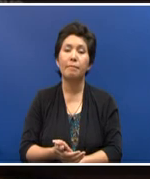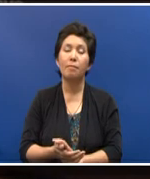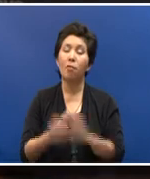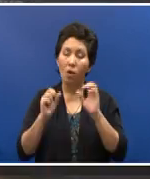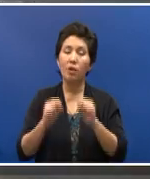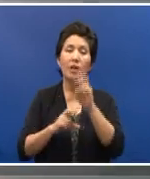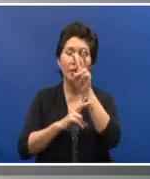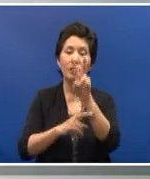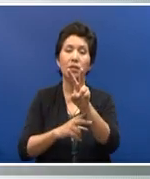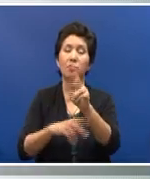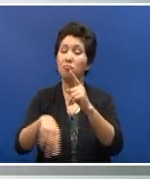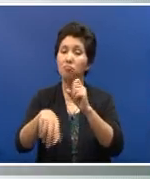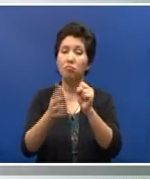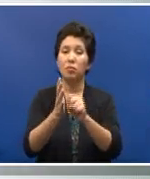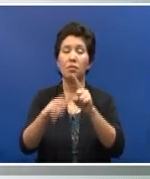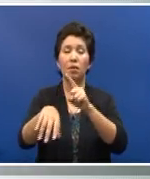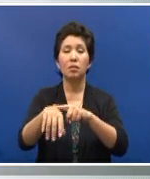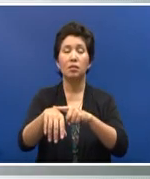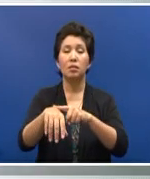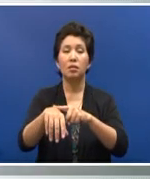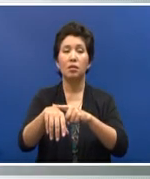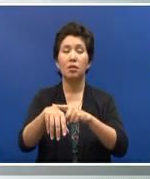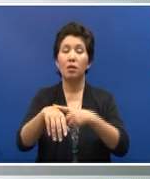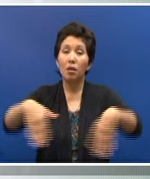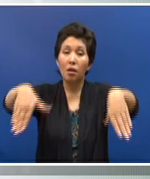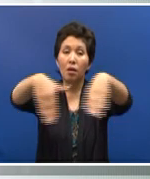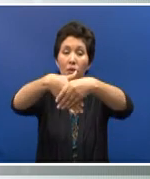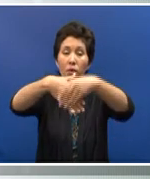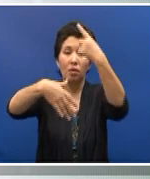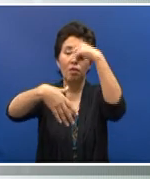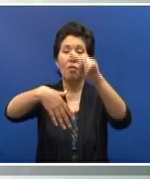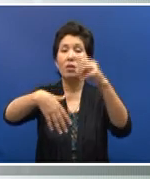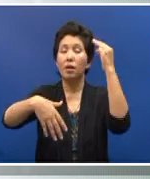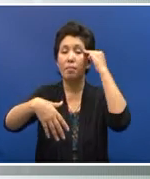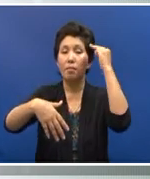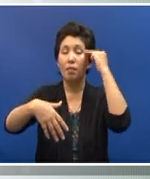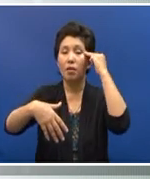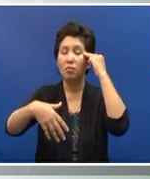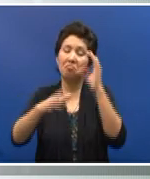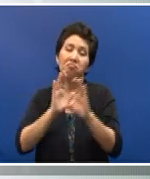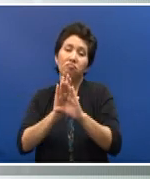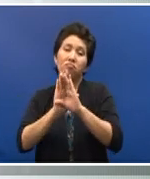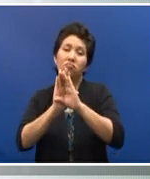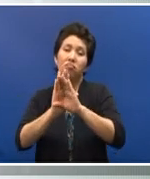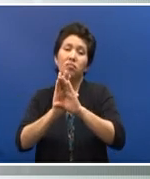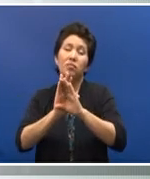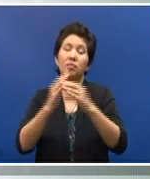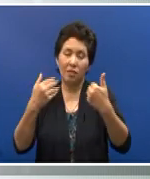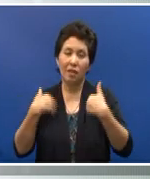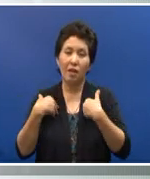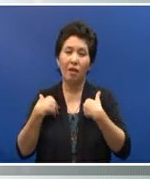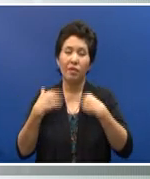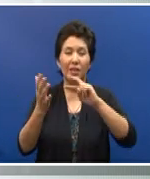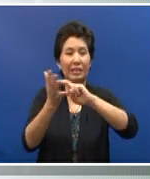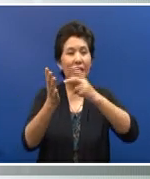Okay, you can see that during the wedding ceremony, okay, for the Malay society, for example, okay, they have